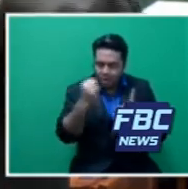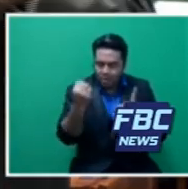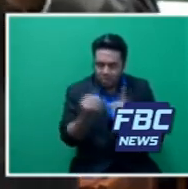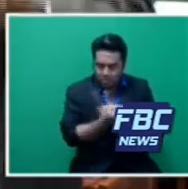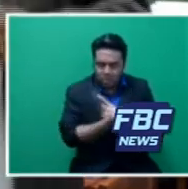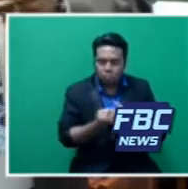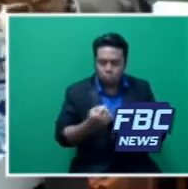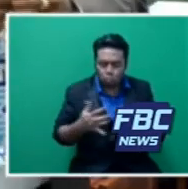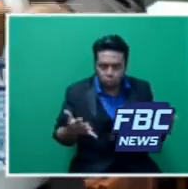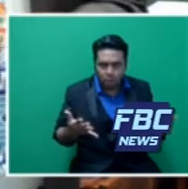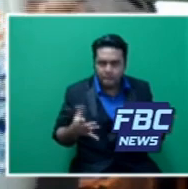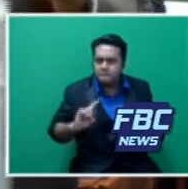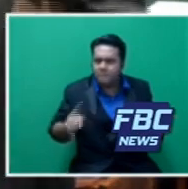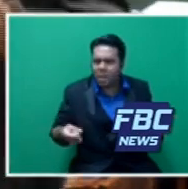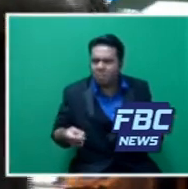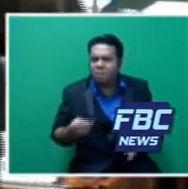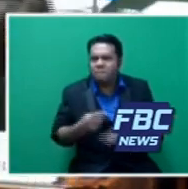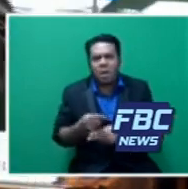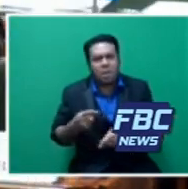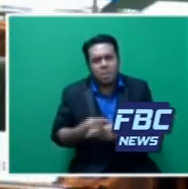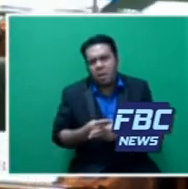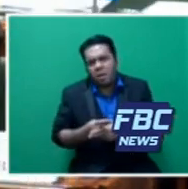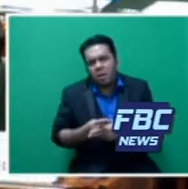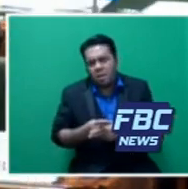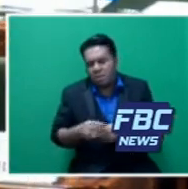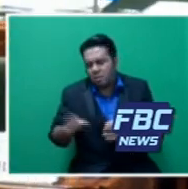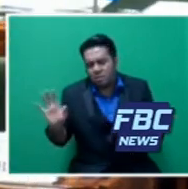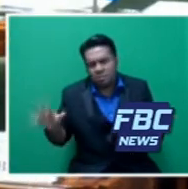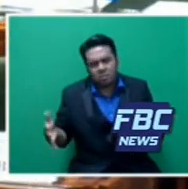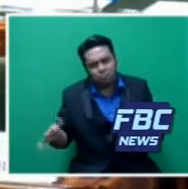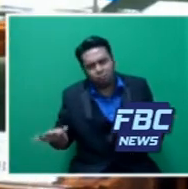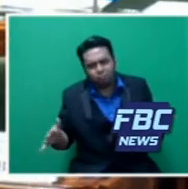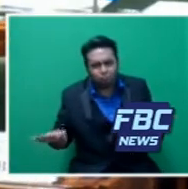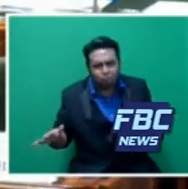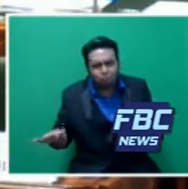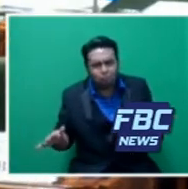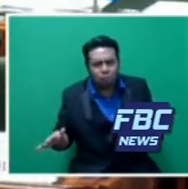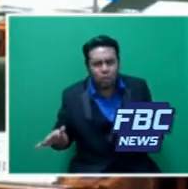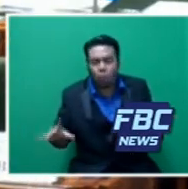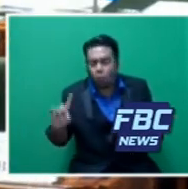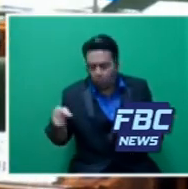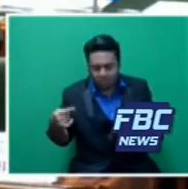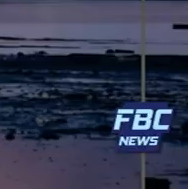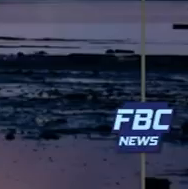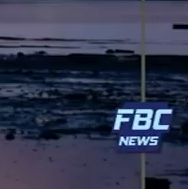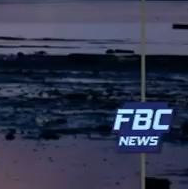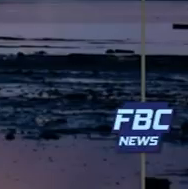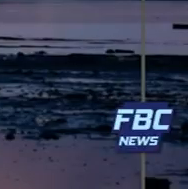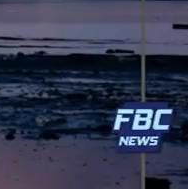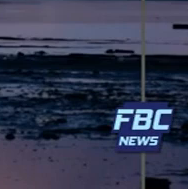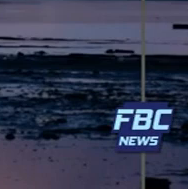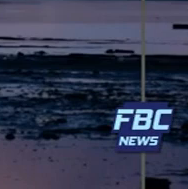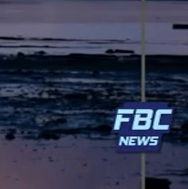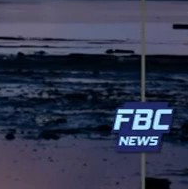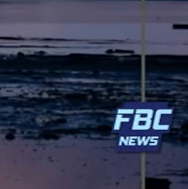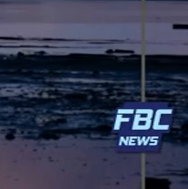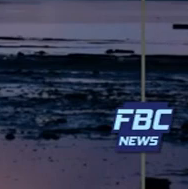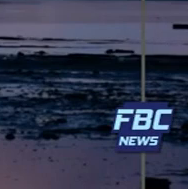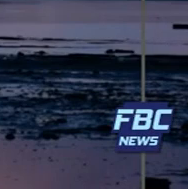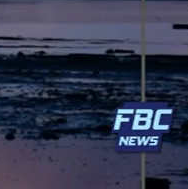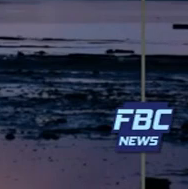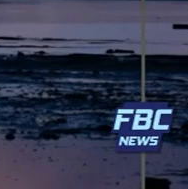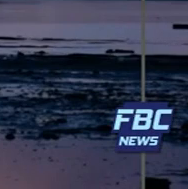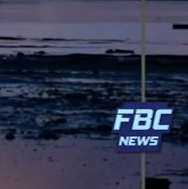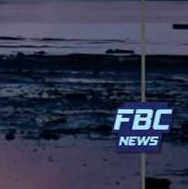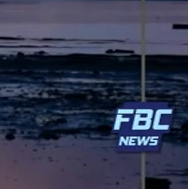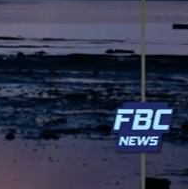but the commitment, it's that commitment that is lacking. And that's unfortunate. While debating the